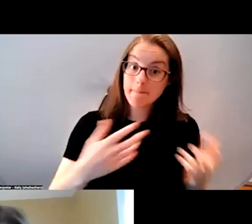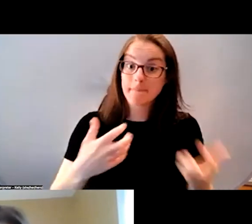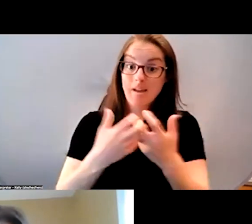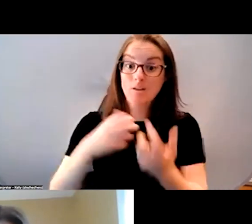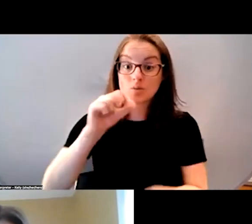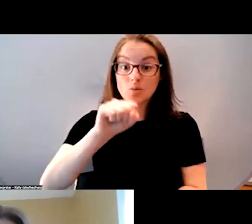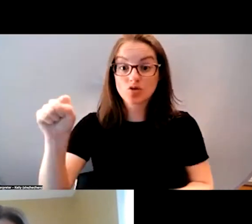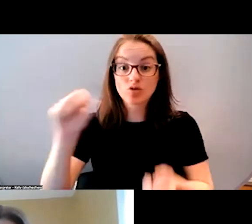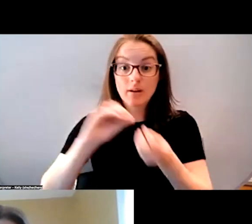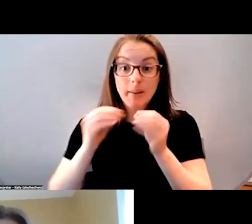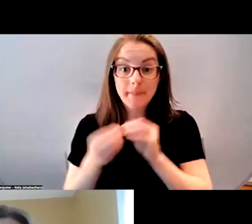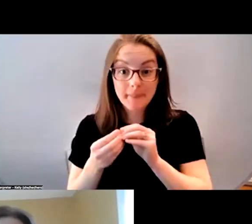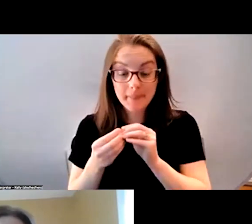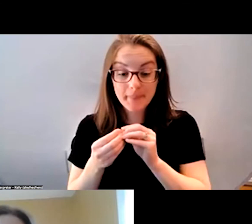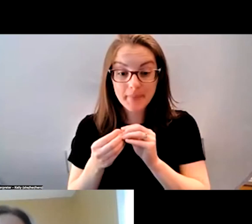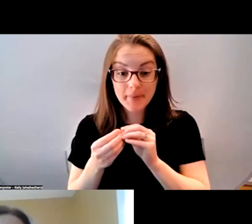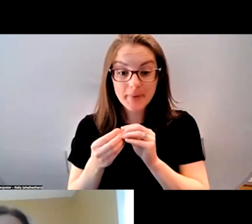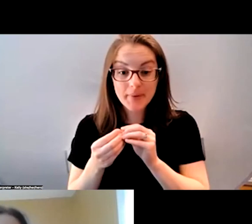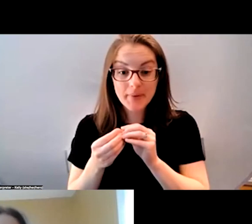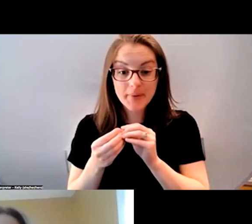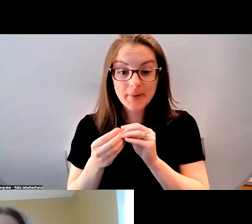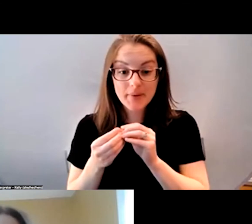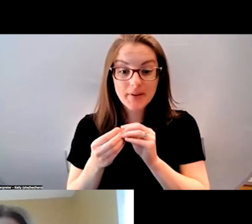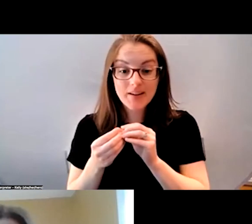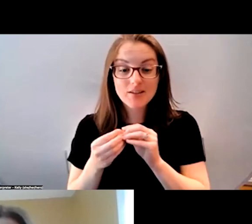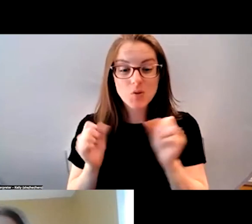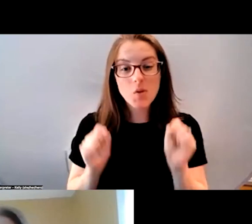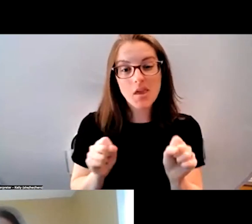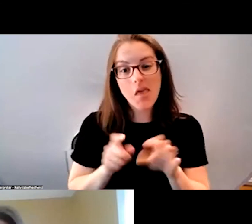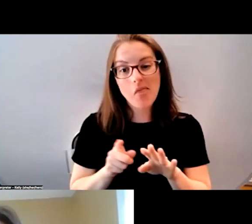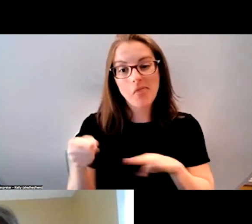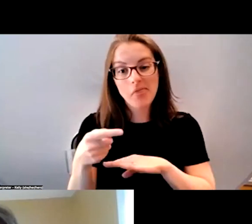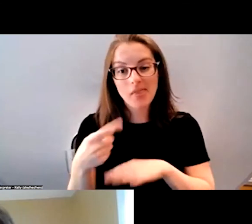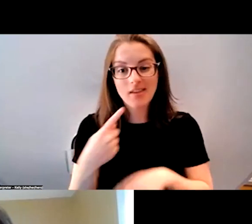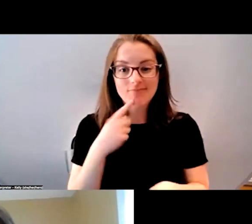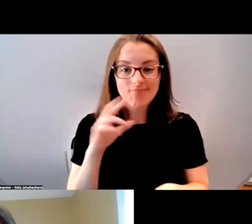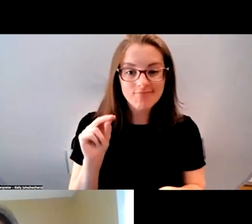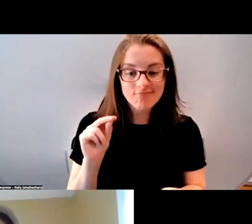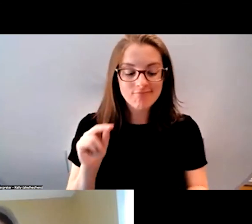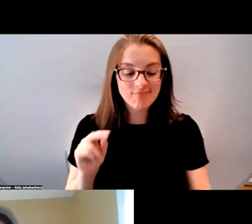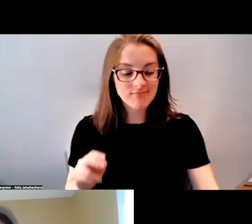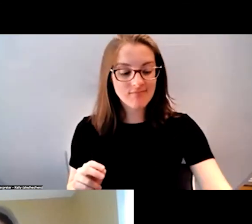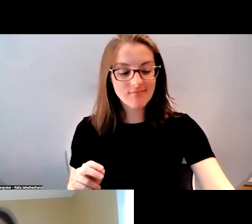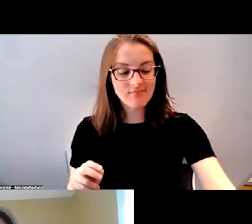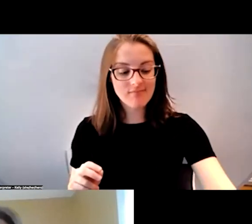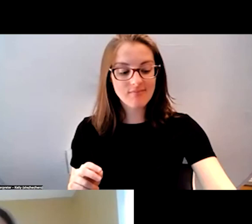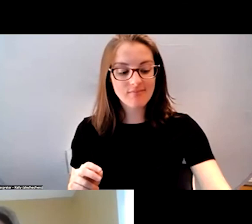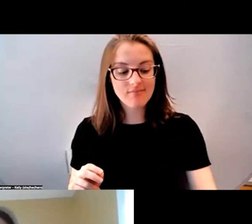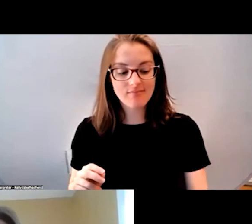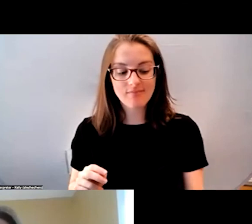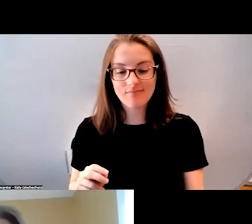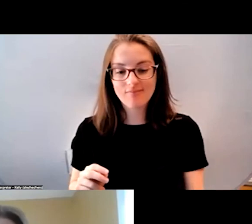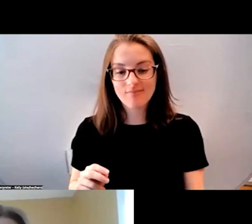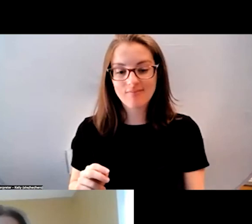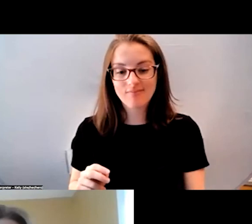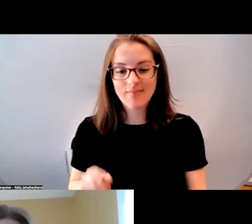Security number, the name that's on your Social Security number? And so you can kind of get around that in some ways by saying no, and